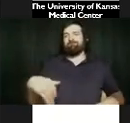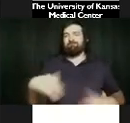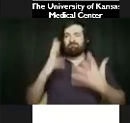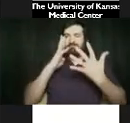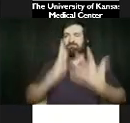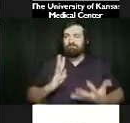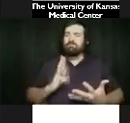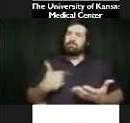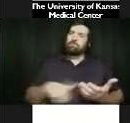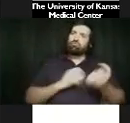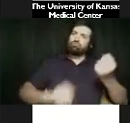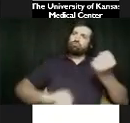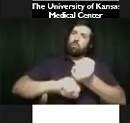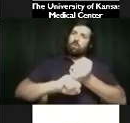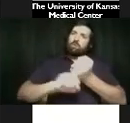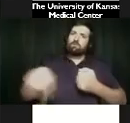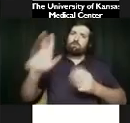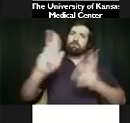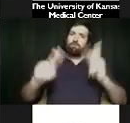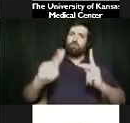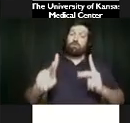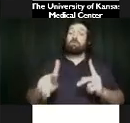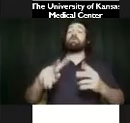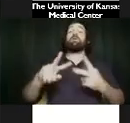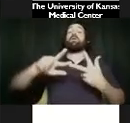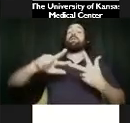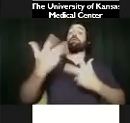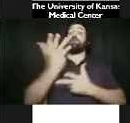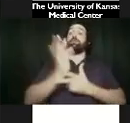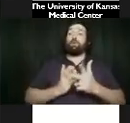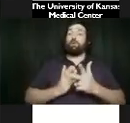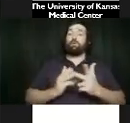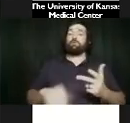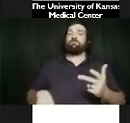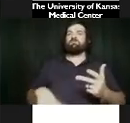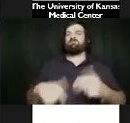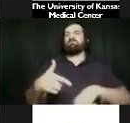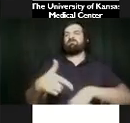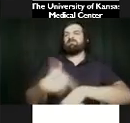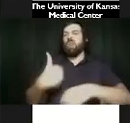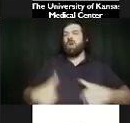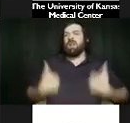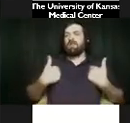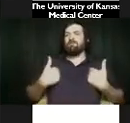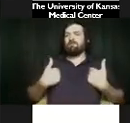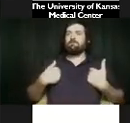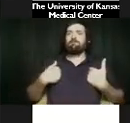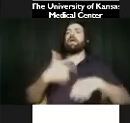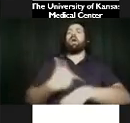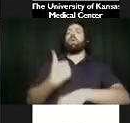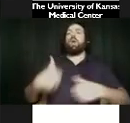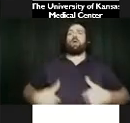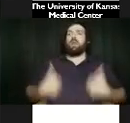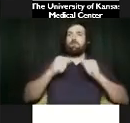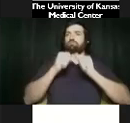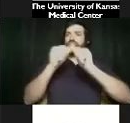economics. And then the third element is a long life expectancy. Oh, now sigh of relief,